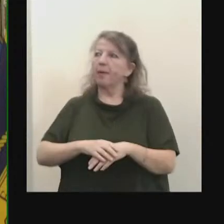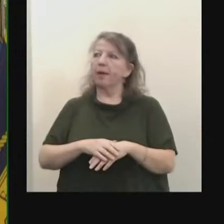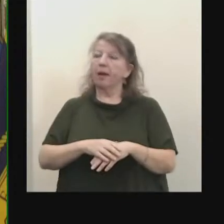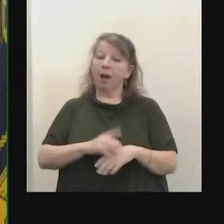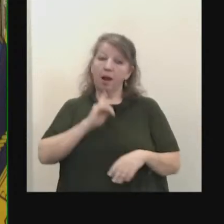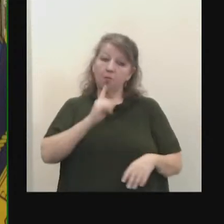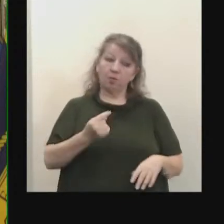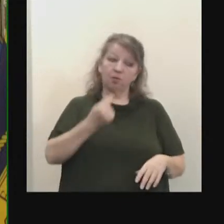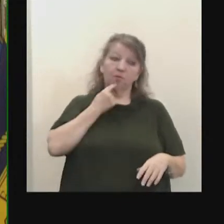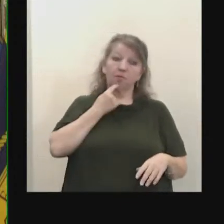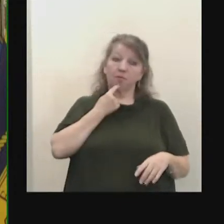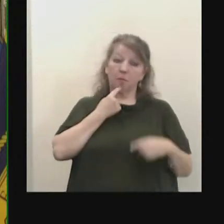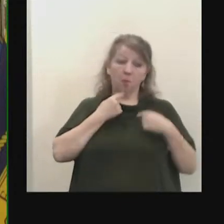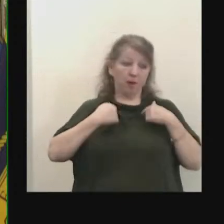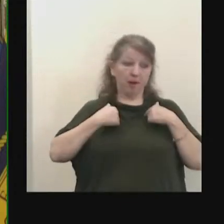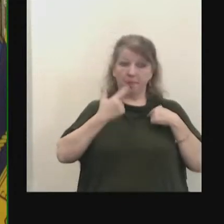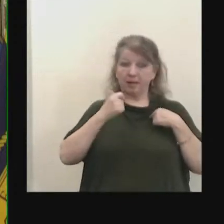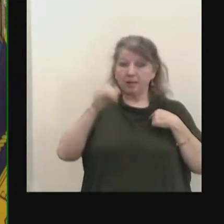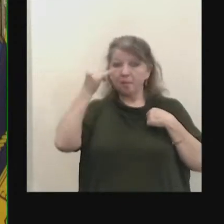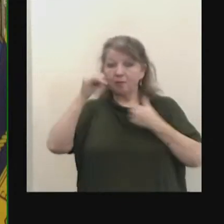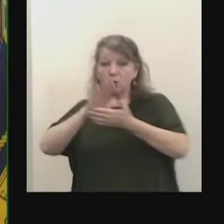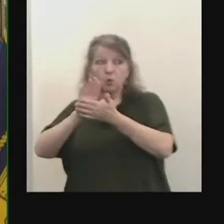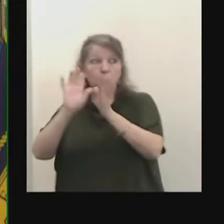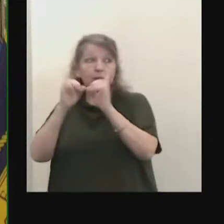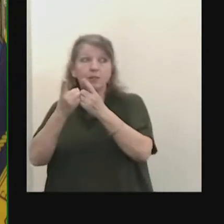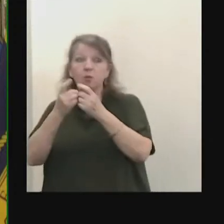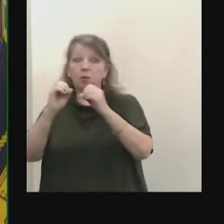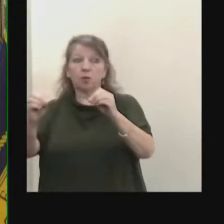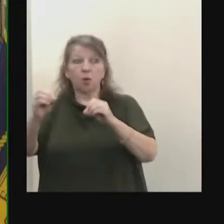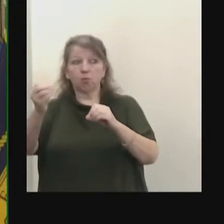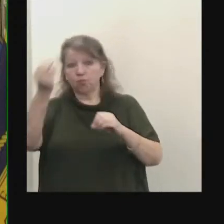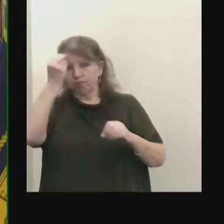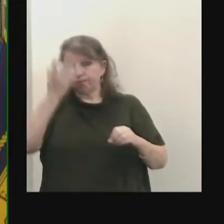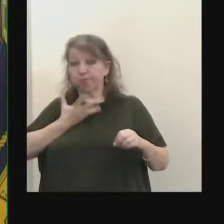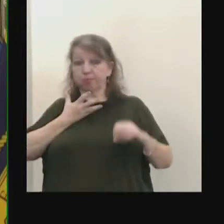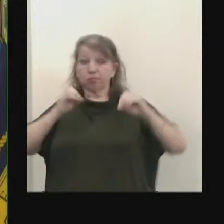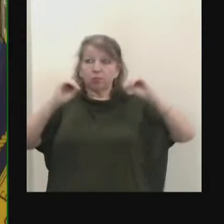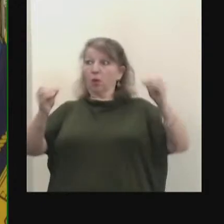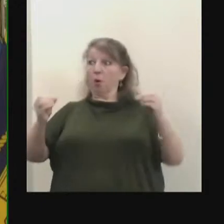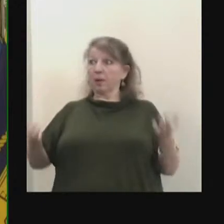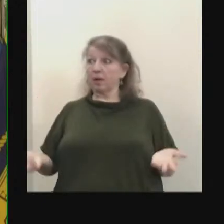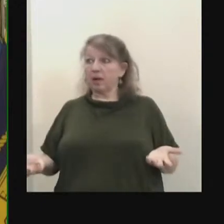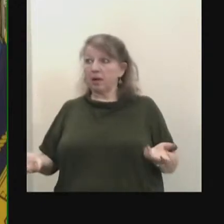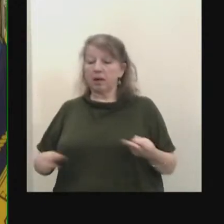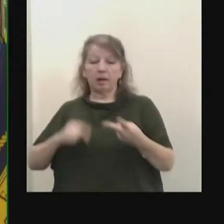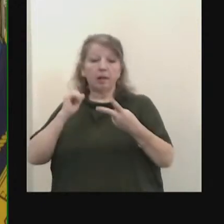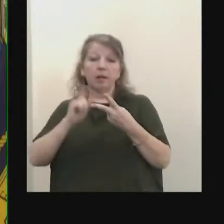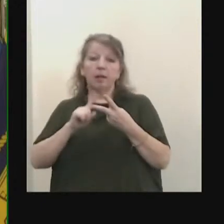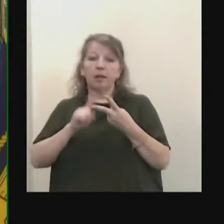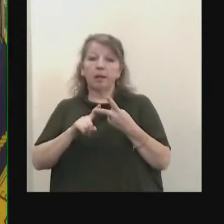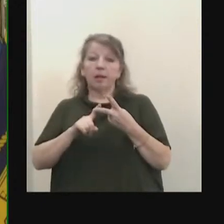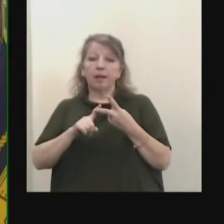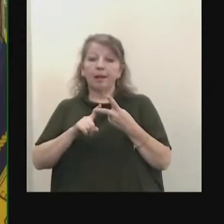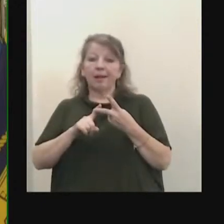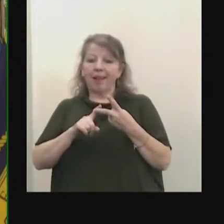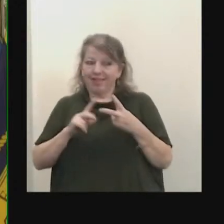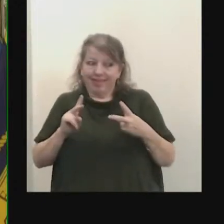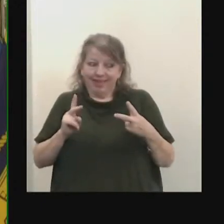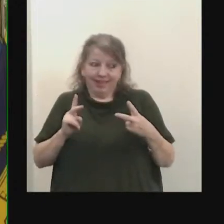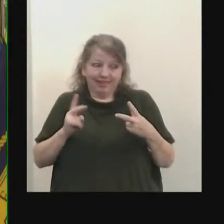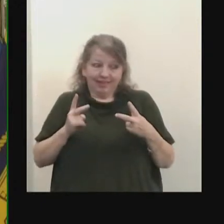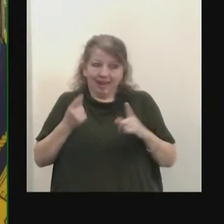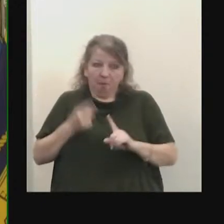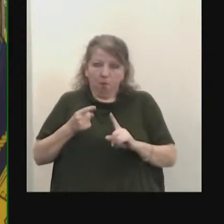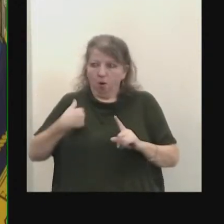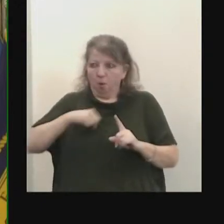School District because we, first off, didn't have any advance notice about it. And secondly, we're not the ones that are responsible